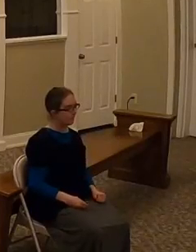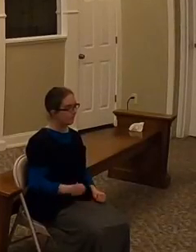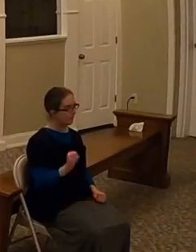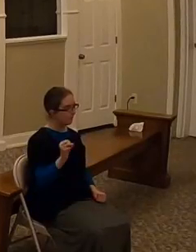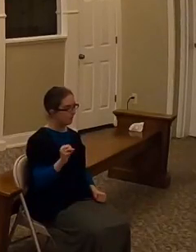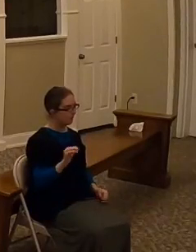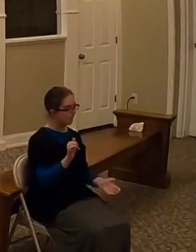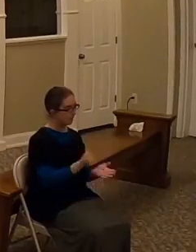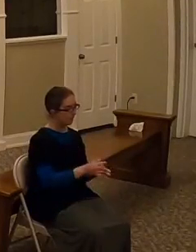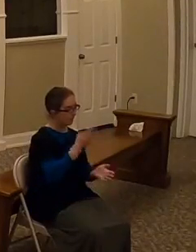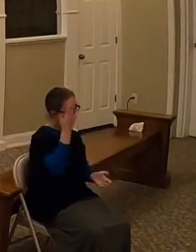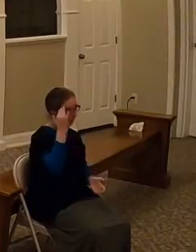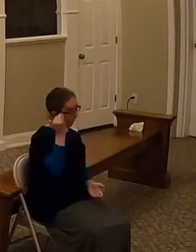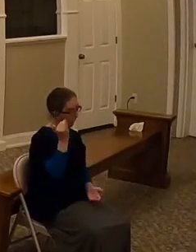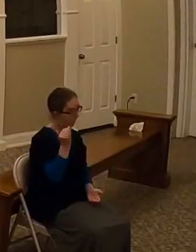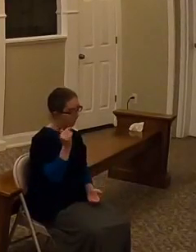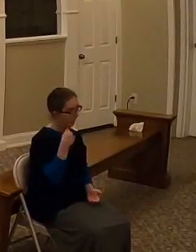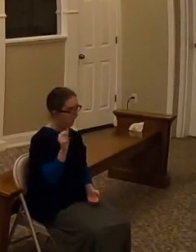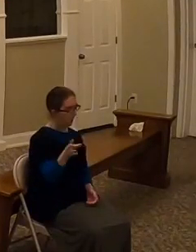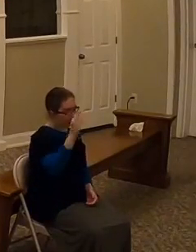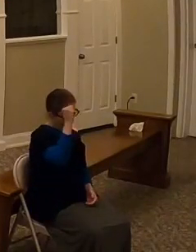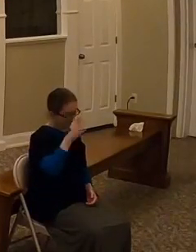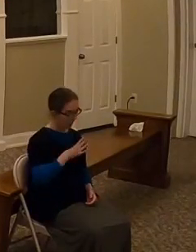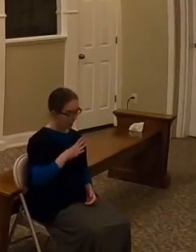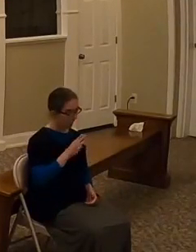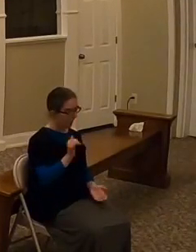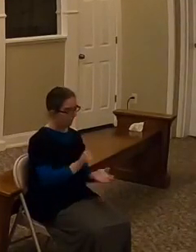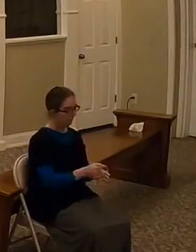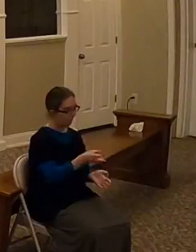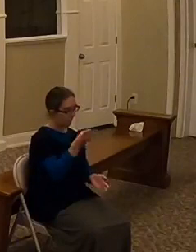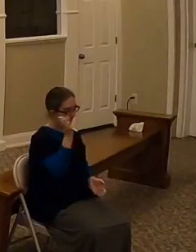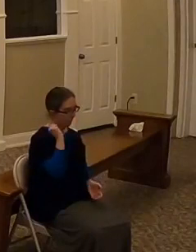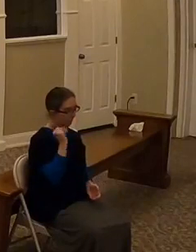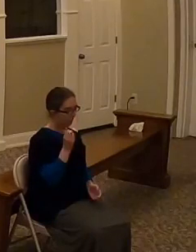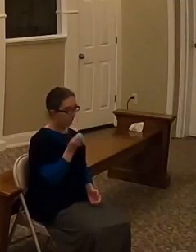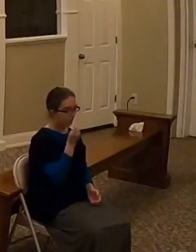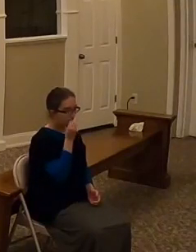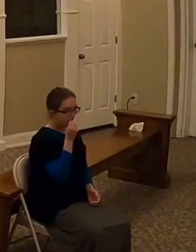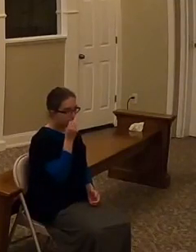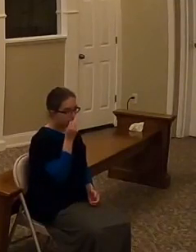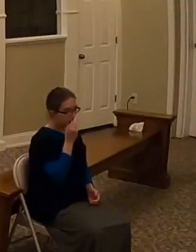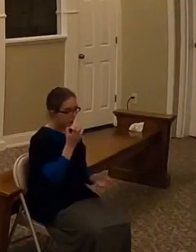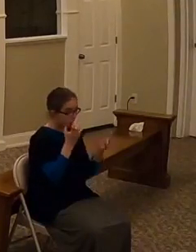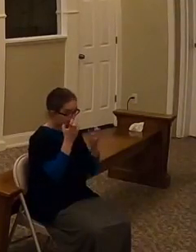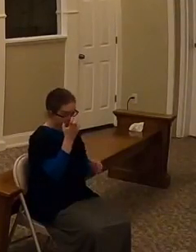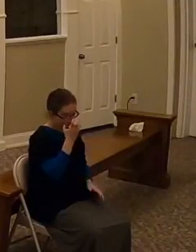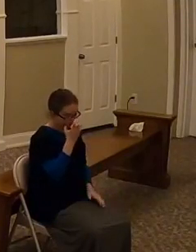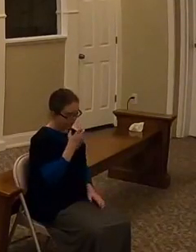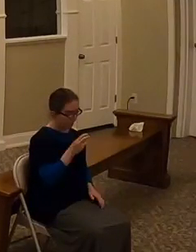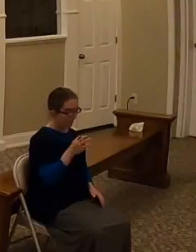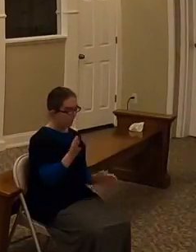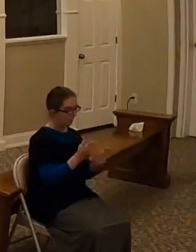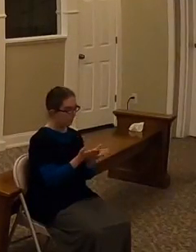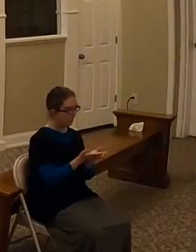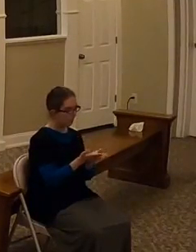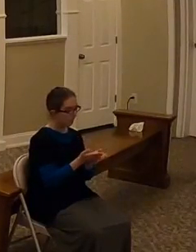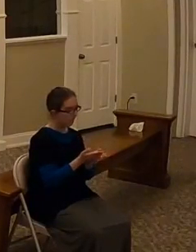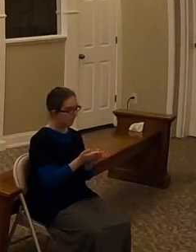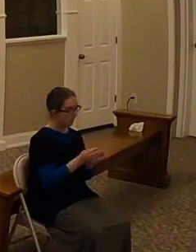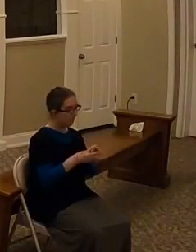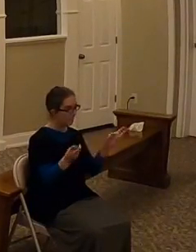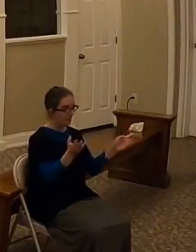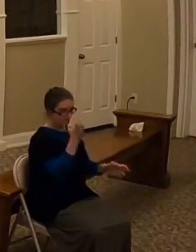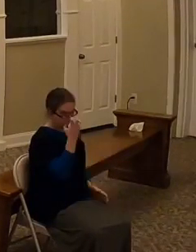So that's why the guy that was over the wedding feast got so upset. And the Bible said he was